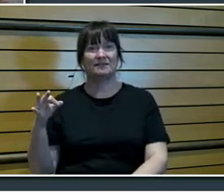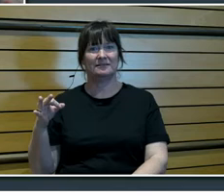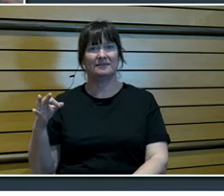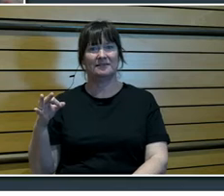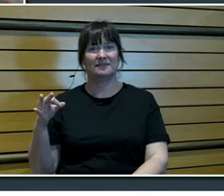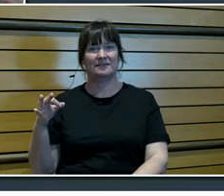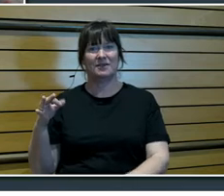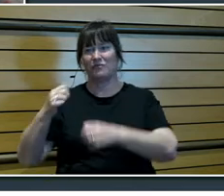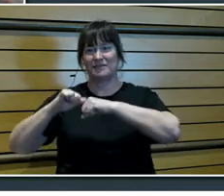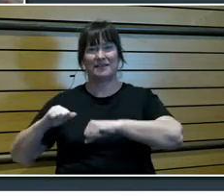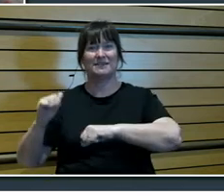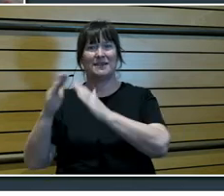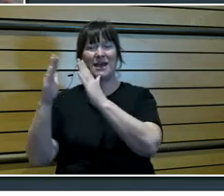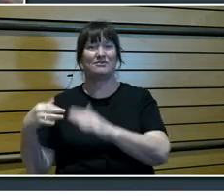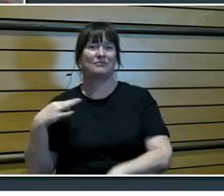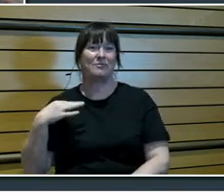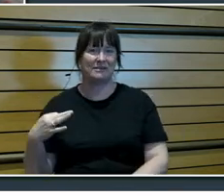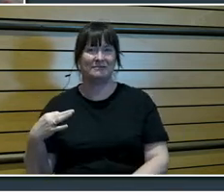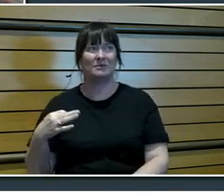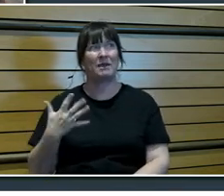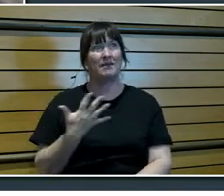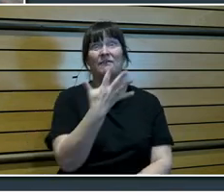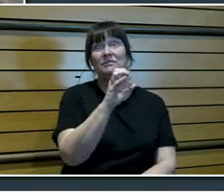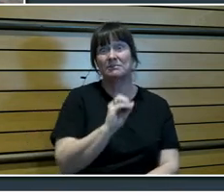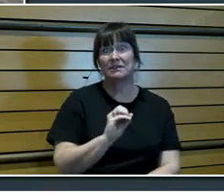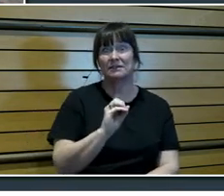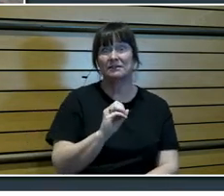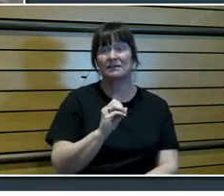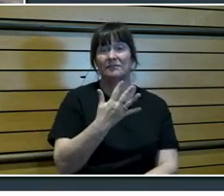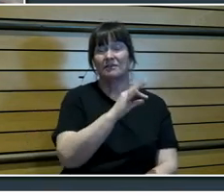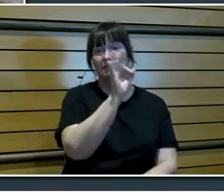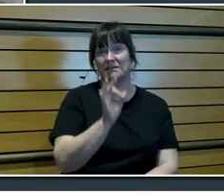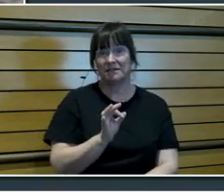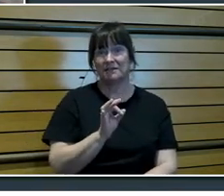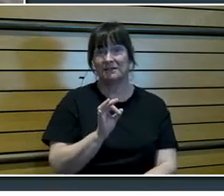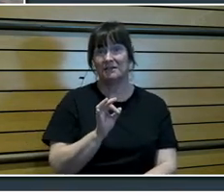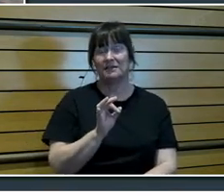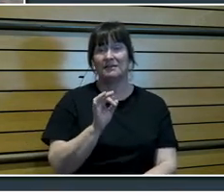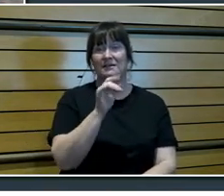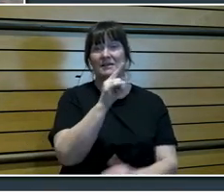House of Representatives, as well as probably 50% in the Te Tiriti-based upper chamber.